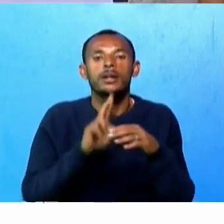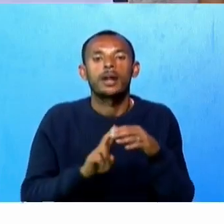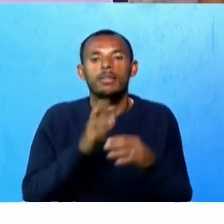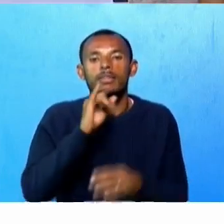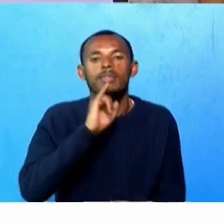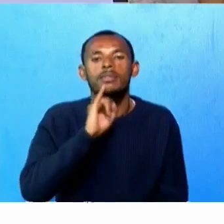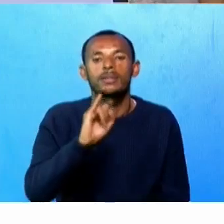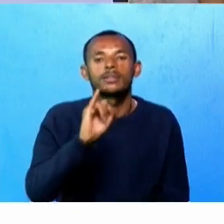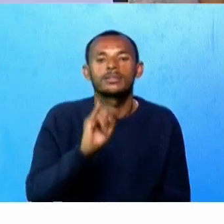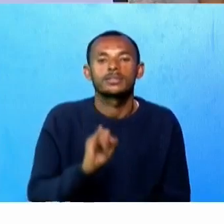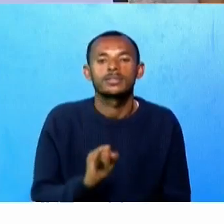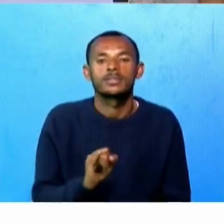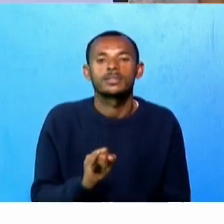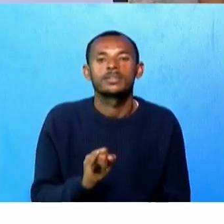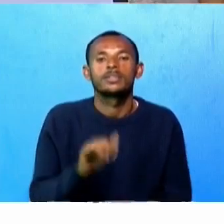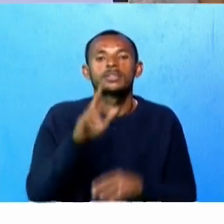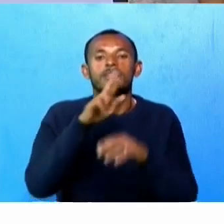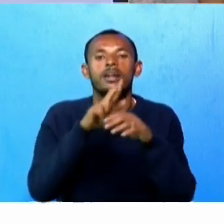is